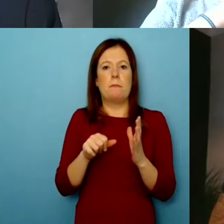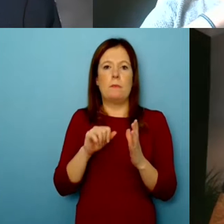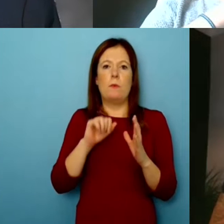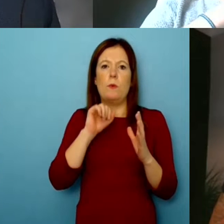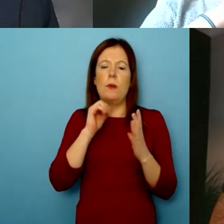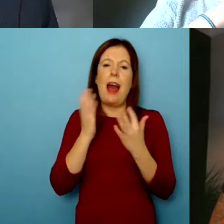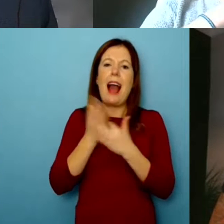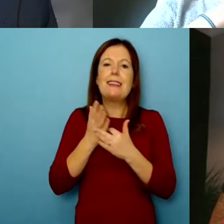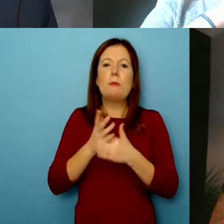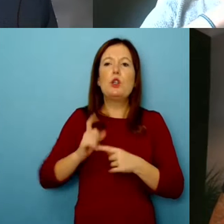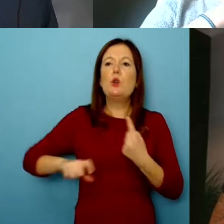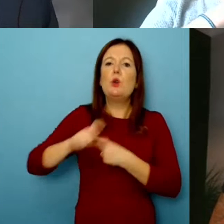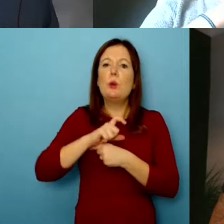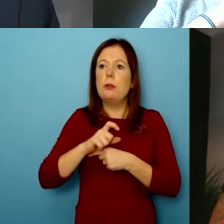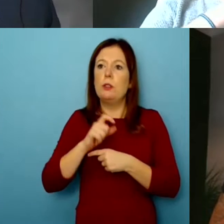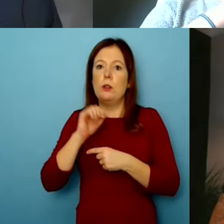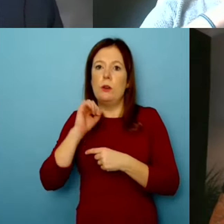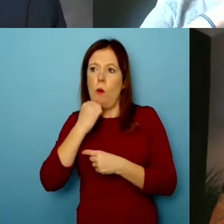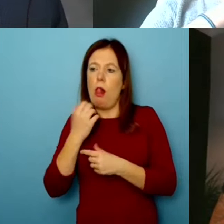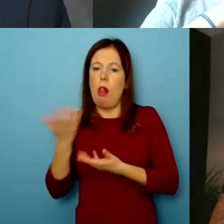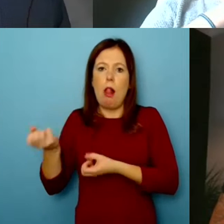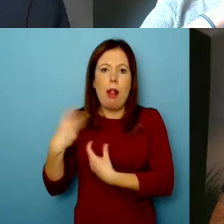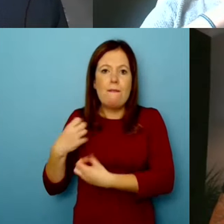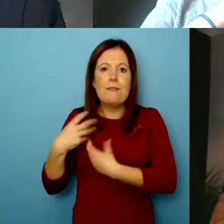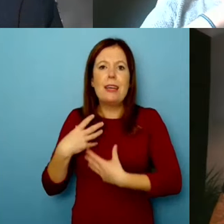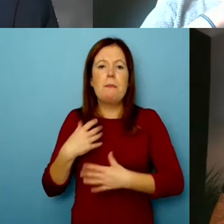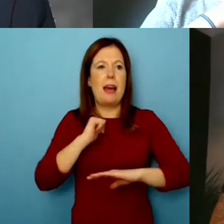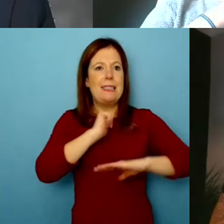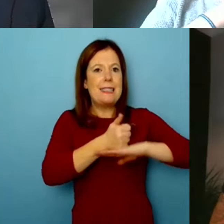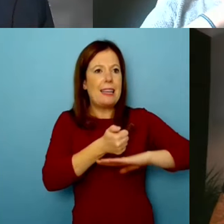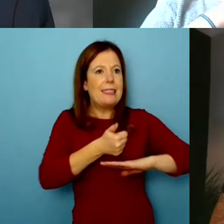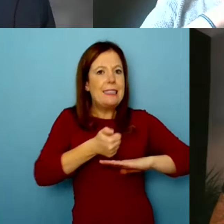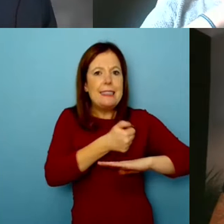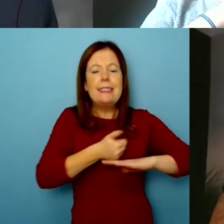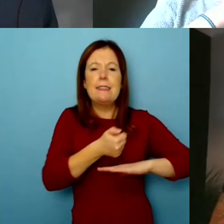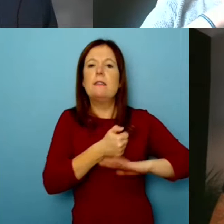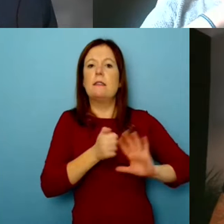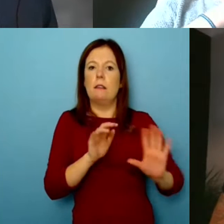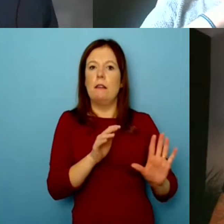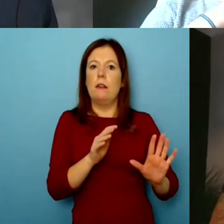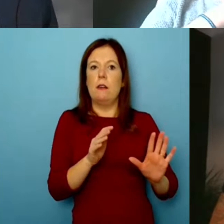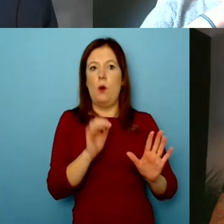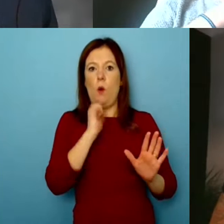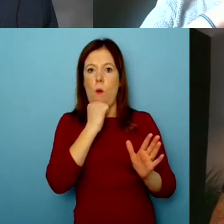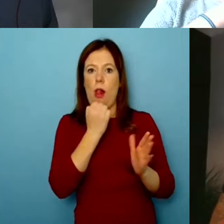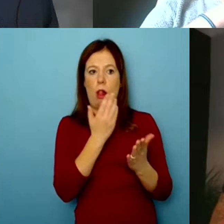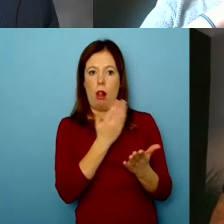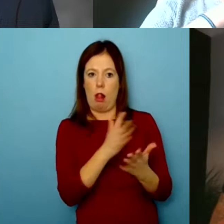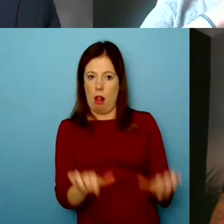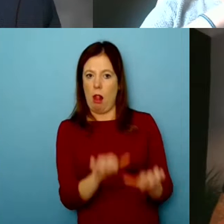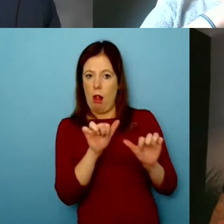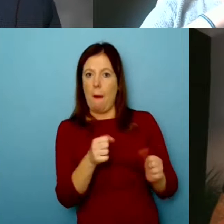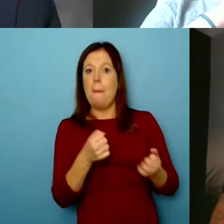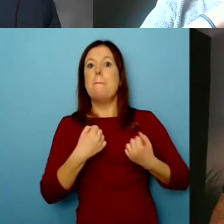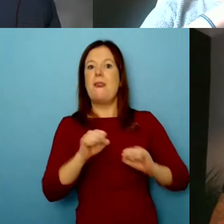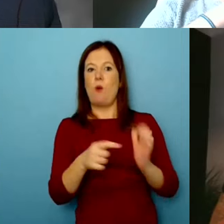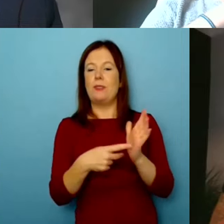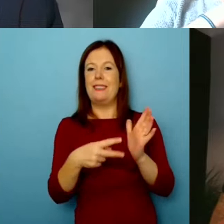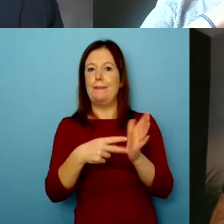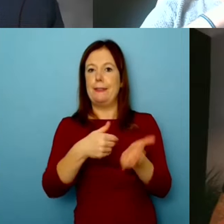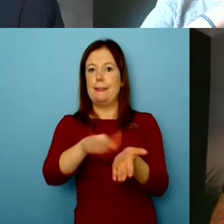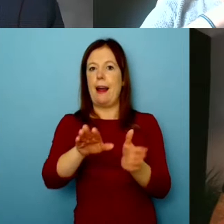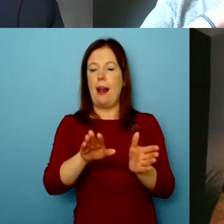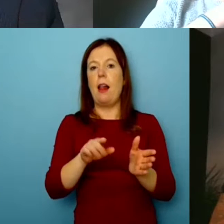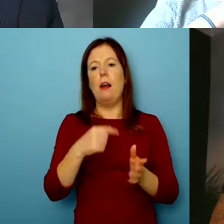accessible community to make sure things are working properly. The settings mentioned by Peter, hopefully those things can be ironed out before products come to market. So today we just gave a